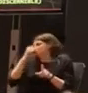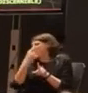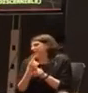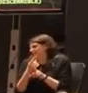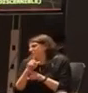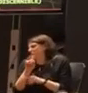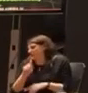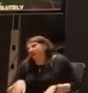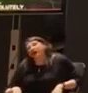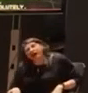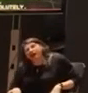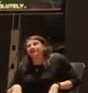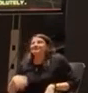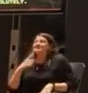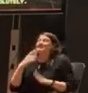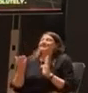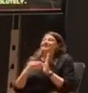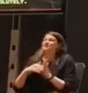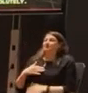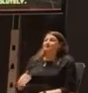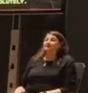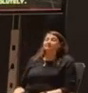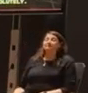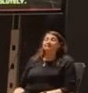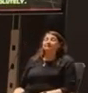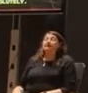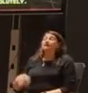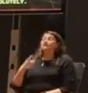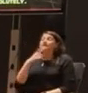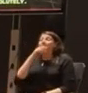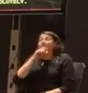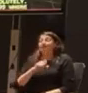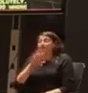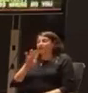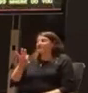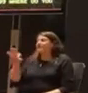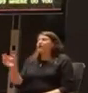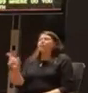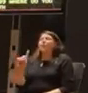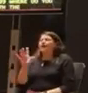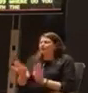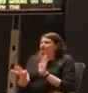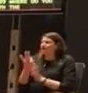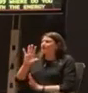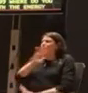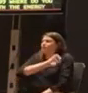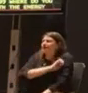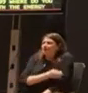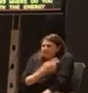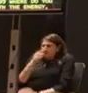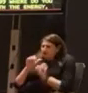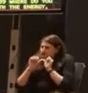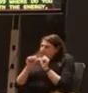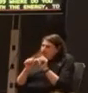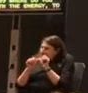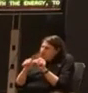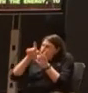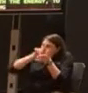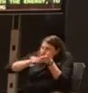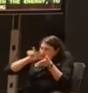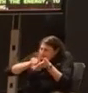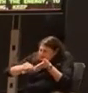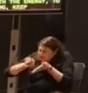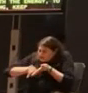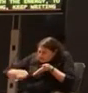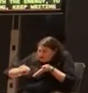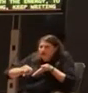At 99, where do you come up with the energy to keep digging, keep writing,